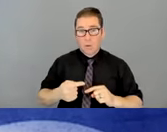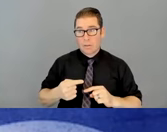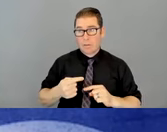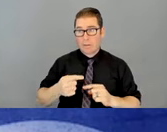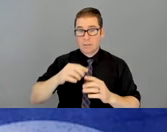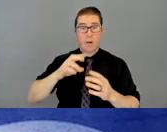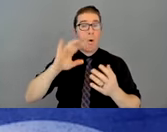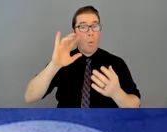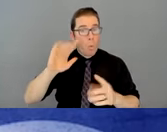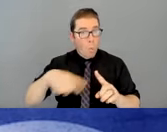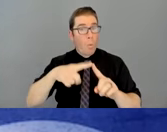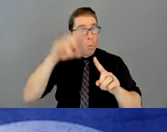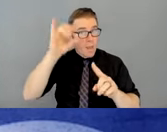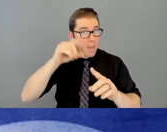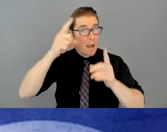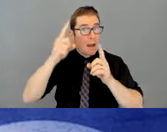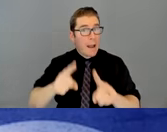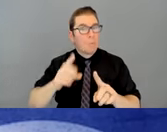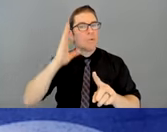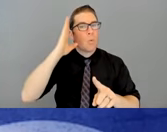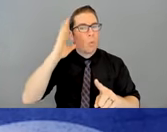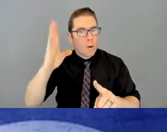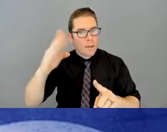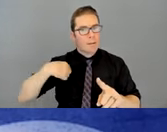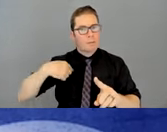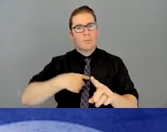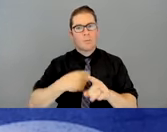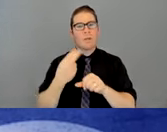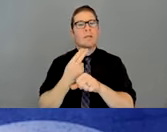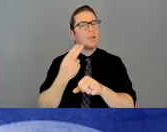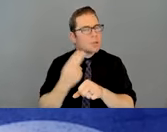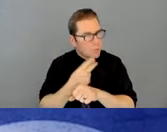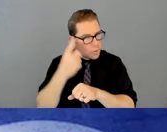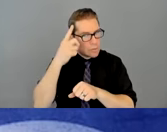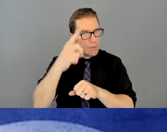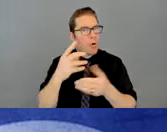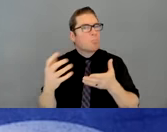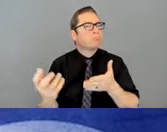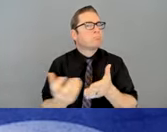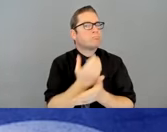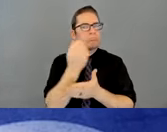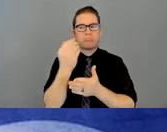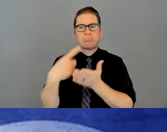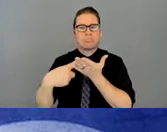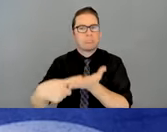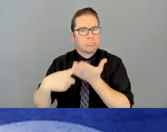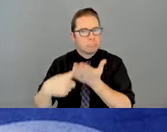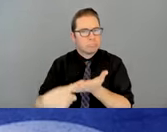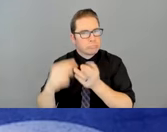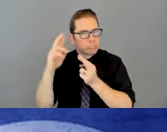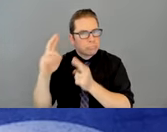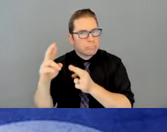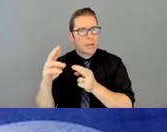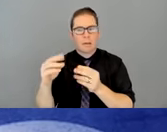When this happens, we will use it as an opportunity for discussion and personal growth. And then I remind students of